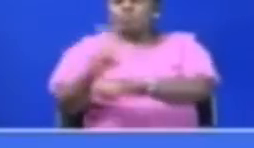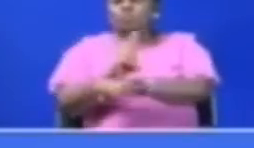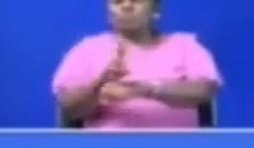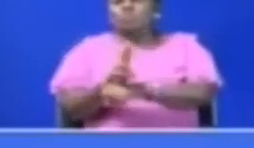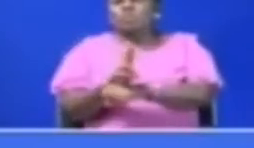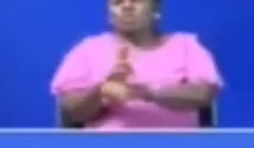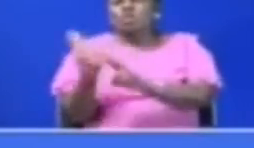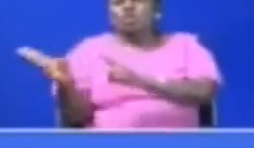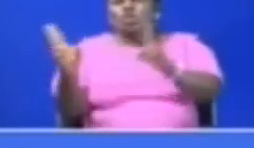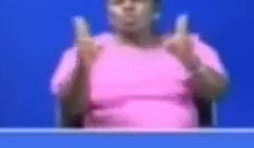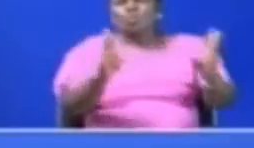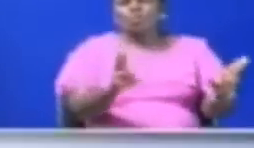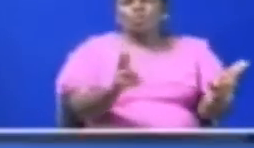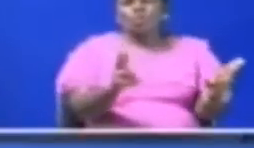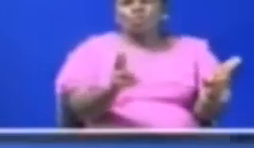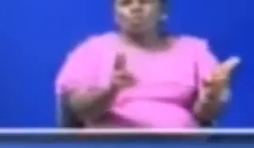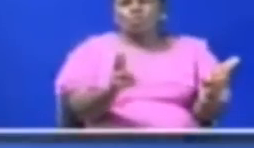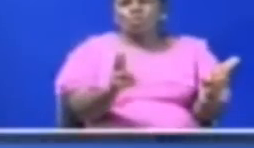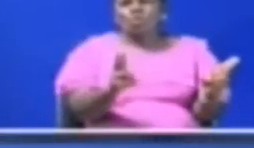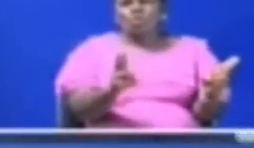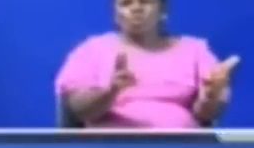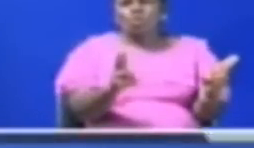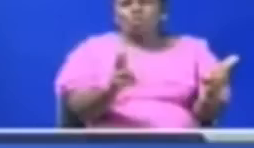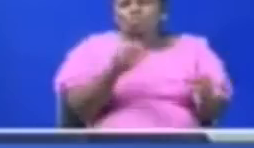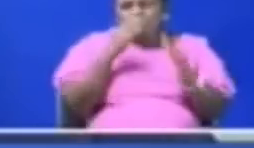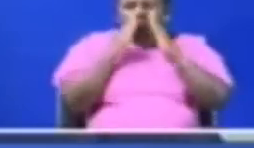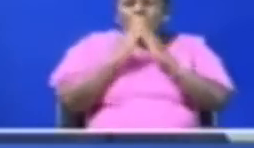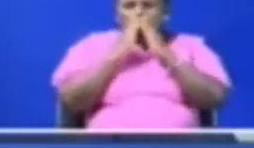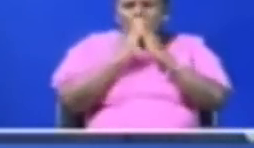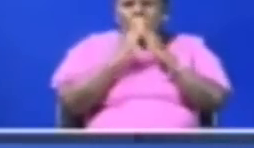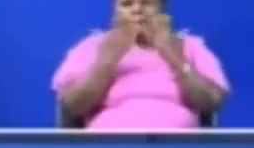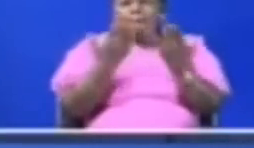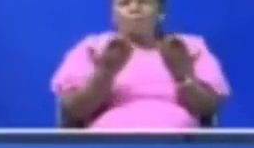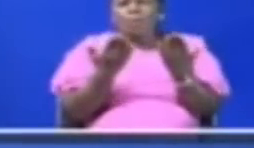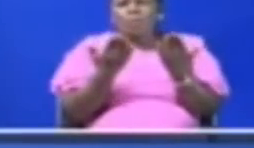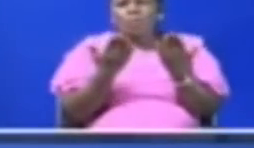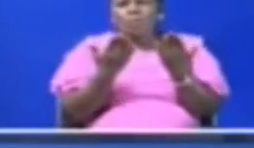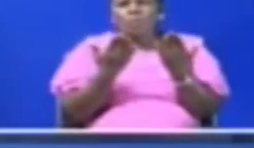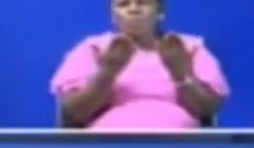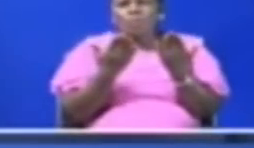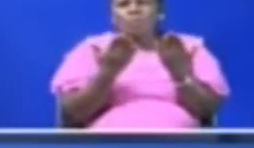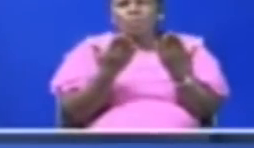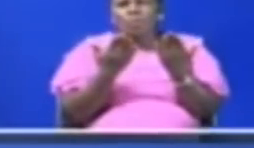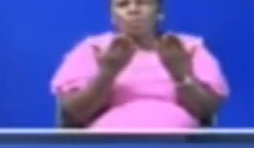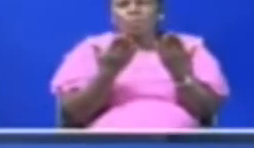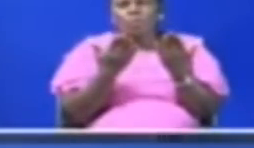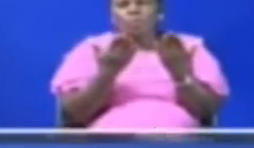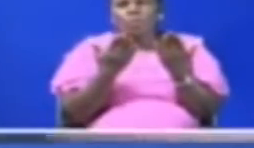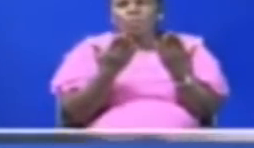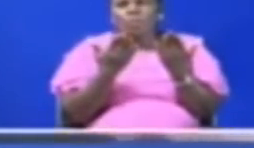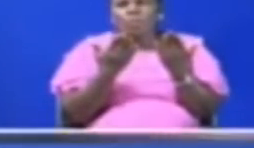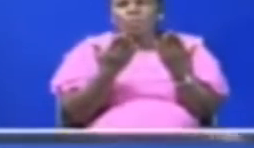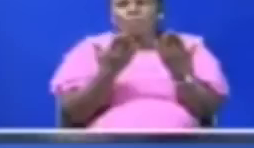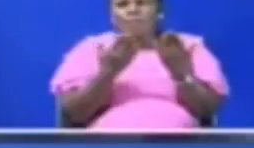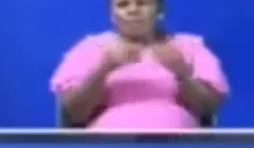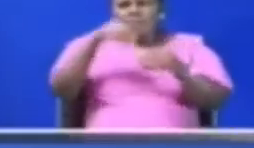Usually buccal, what we call buccal mucosa or buccal swab. This is where the